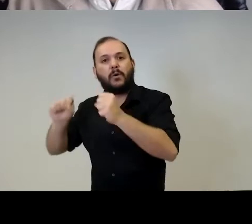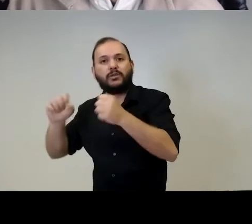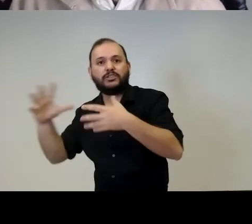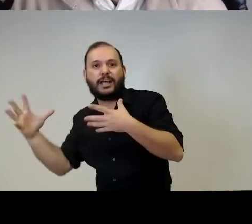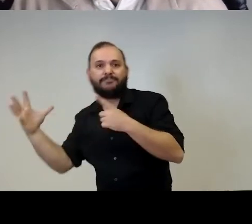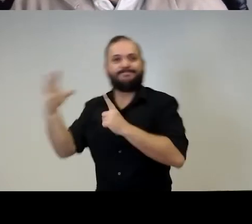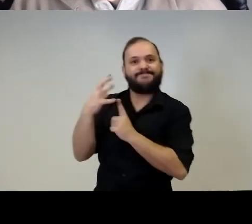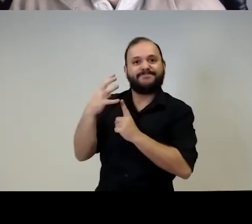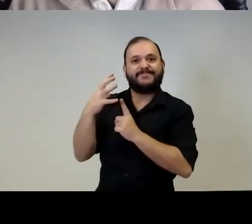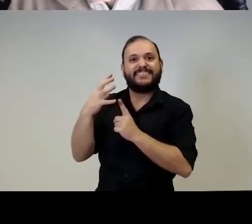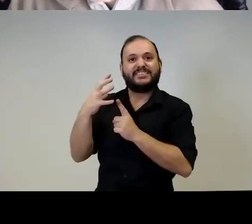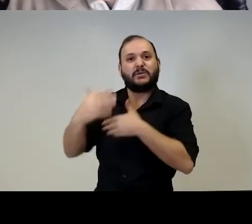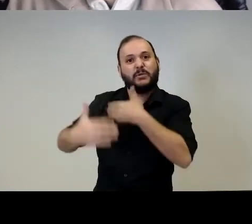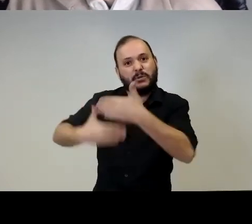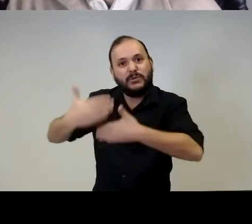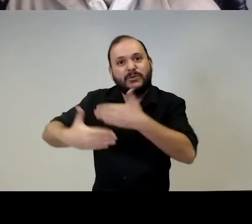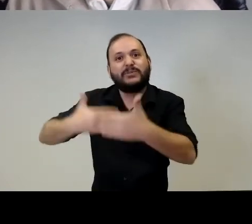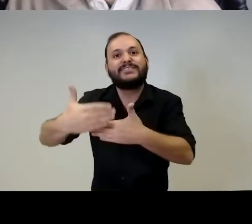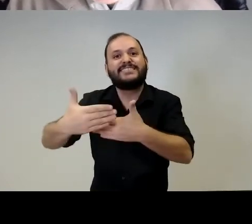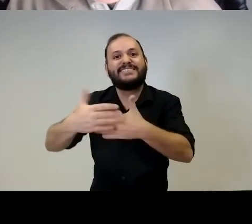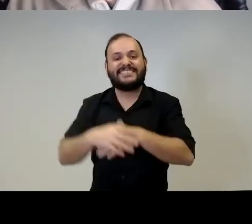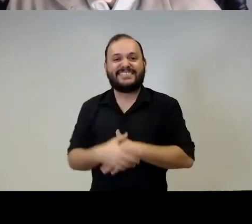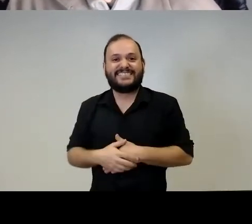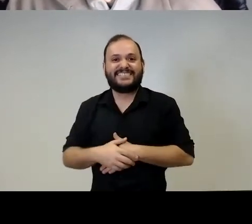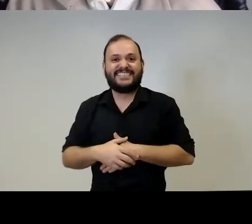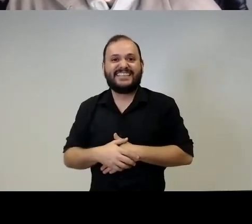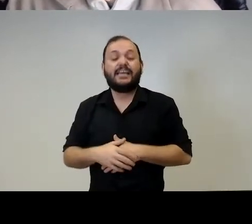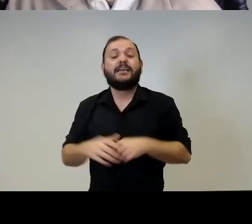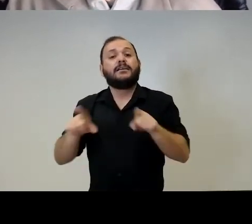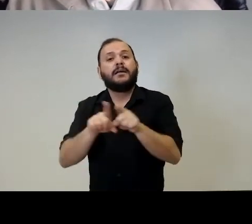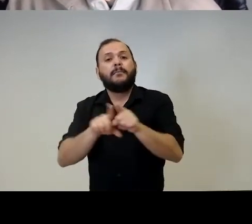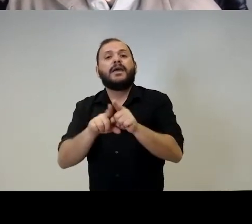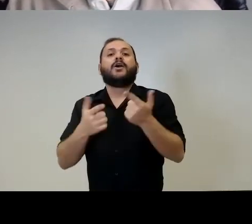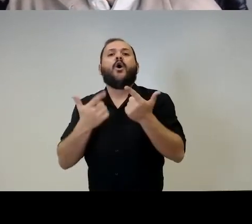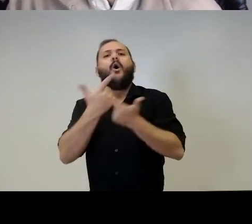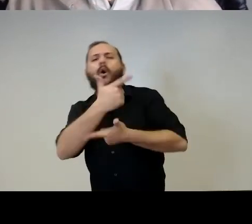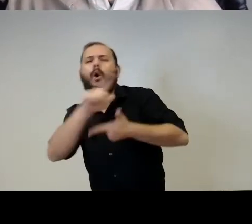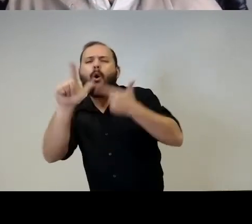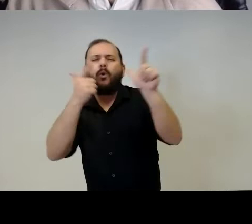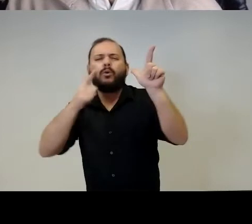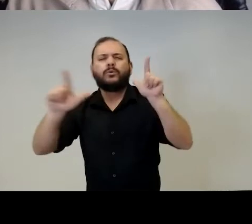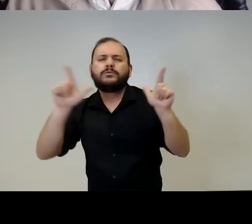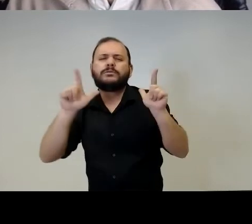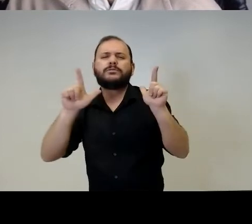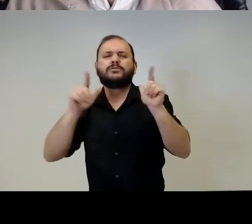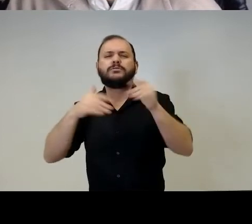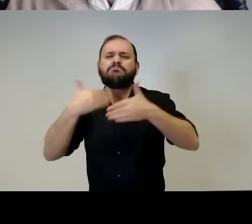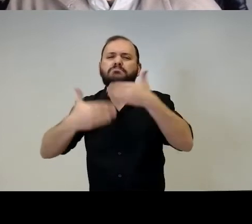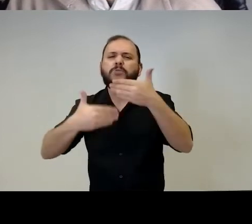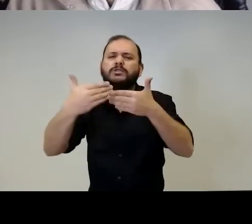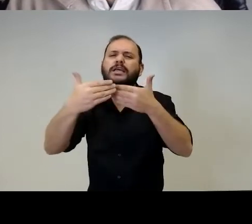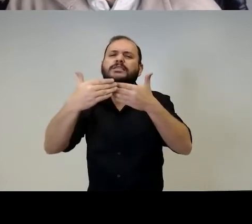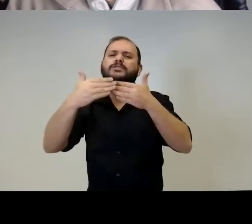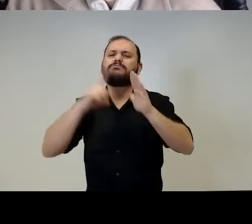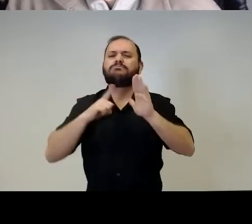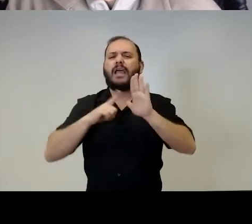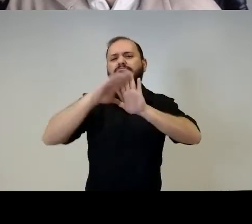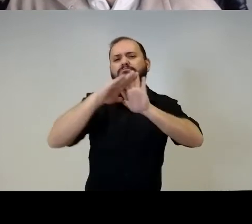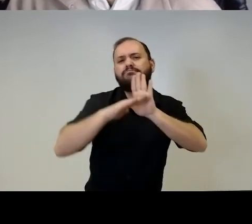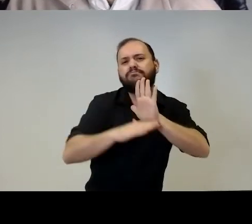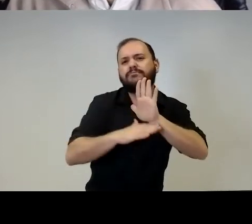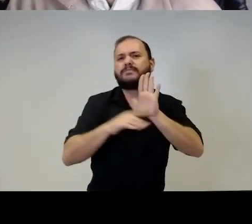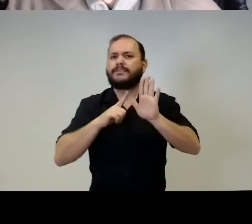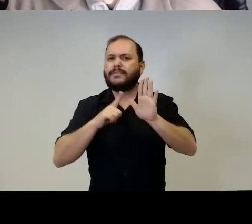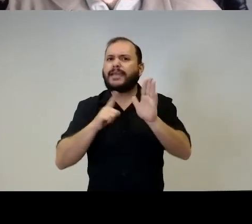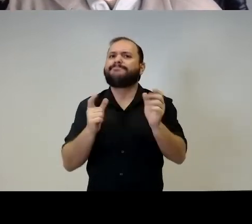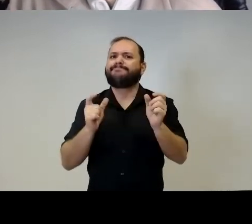And how about other settings that are not prototypical? negotiations between heads of